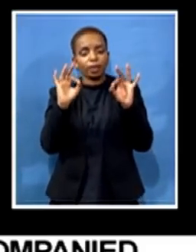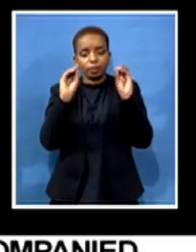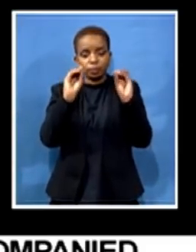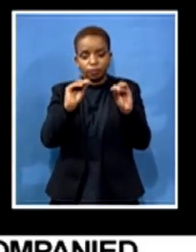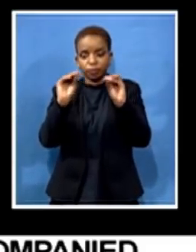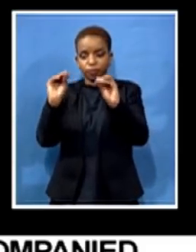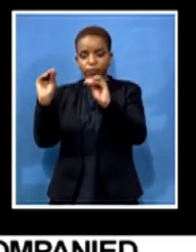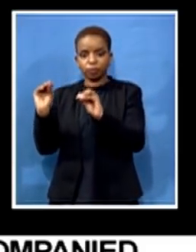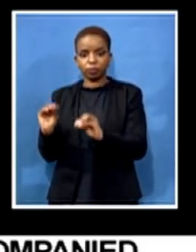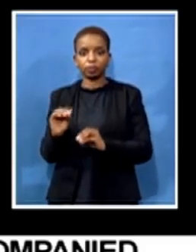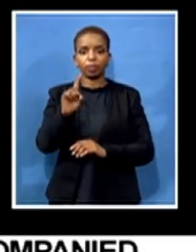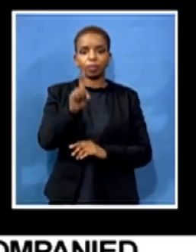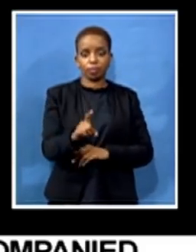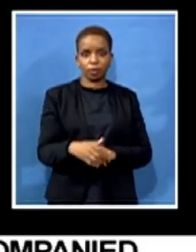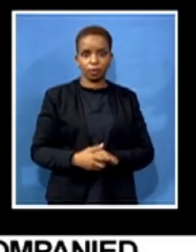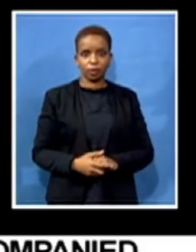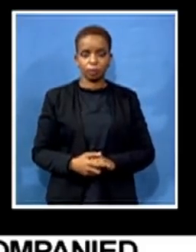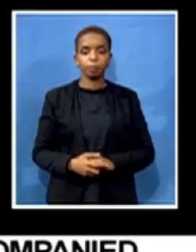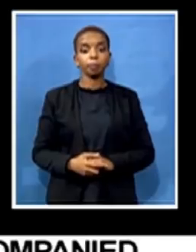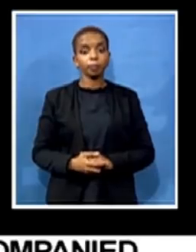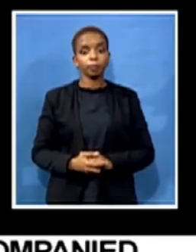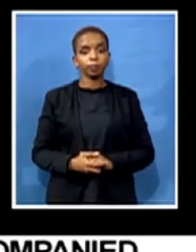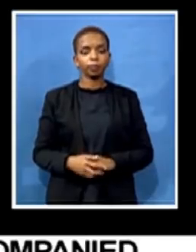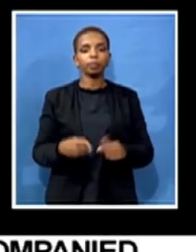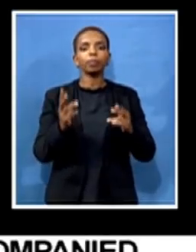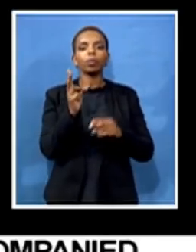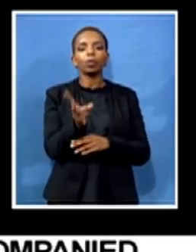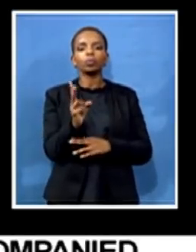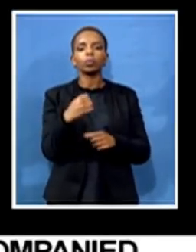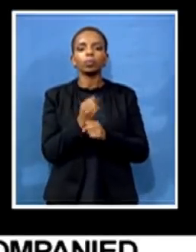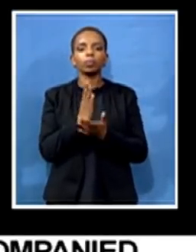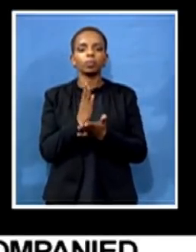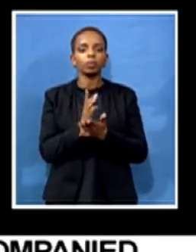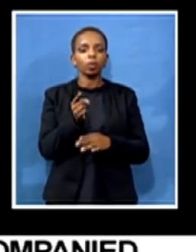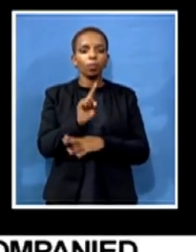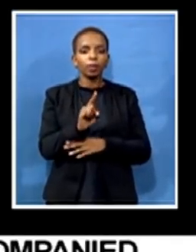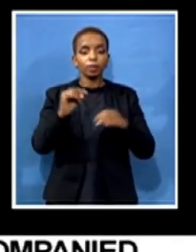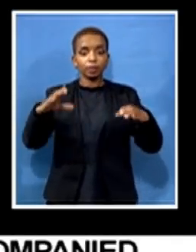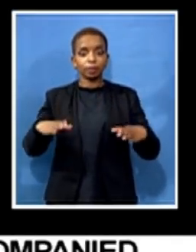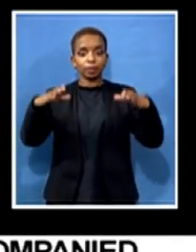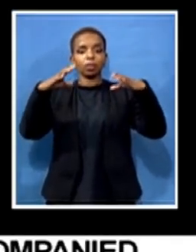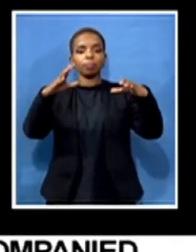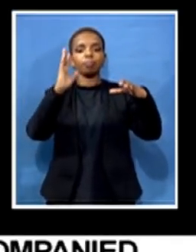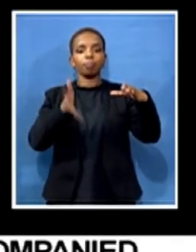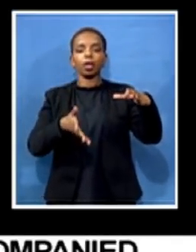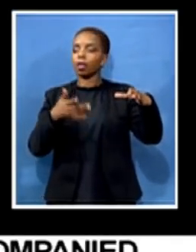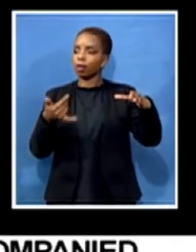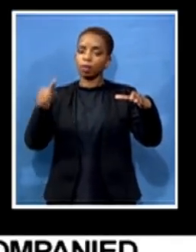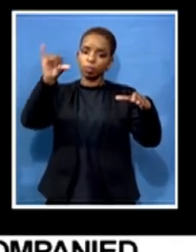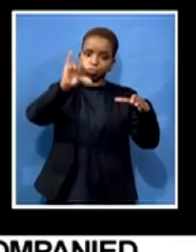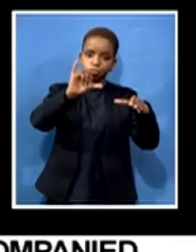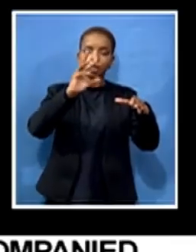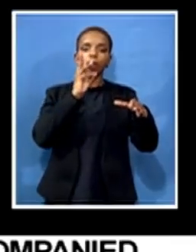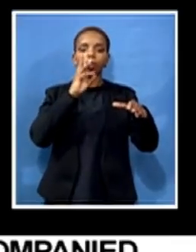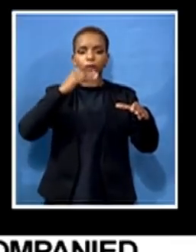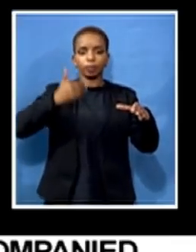they are filled with water through the tankers. In fact, if members would recall, we had to